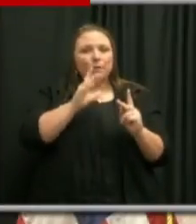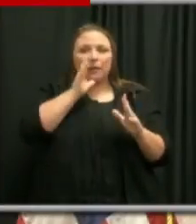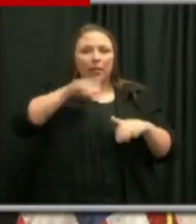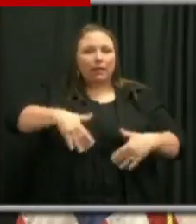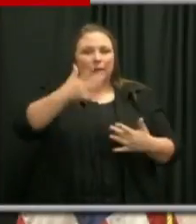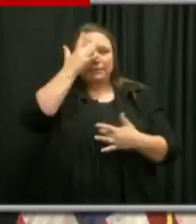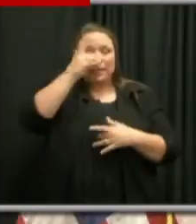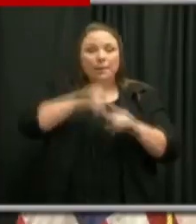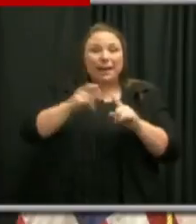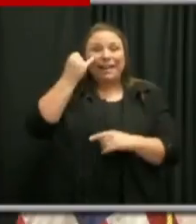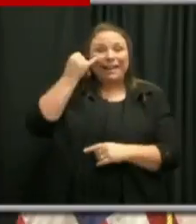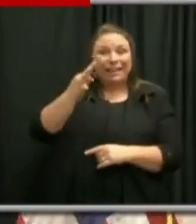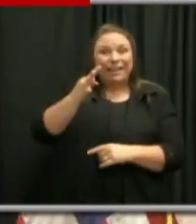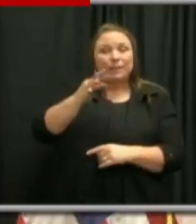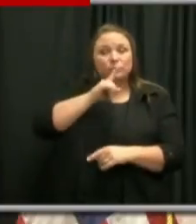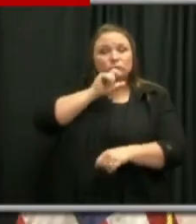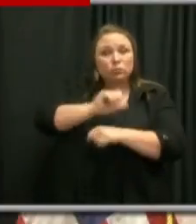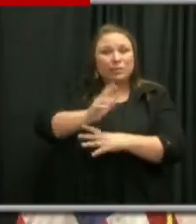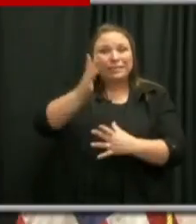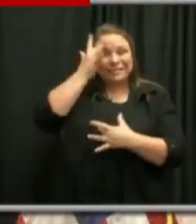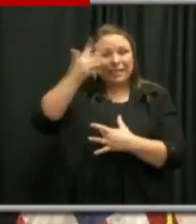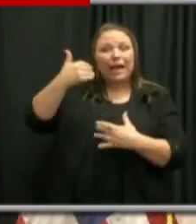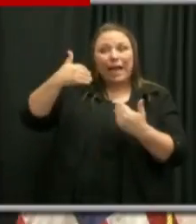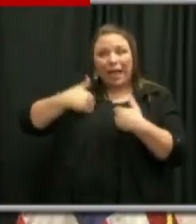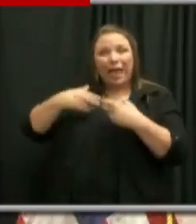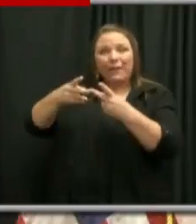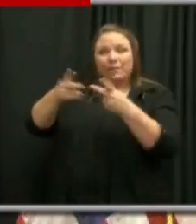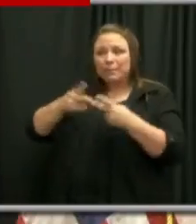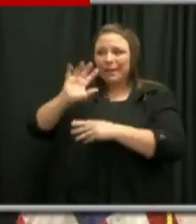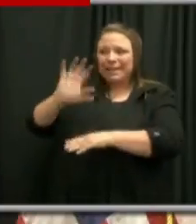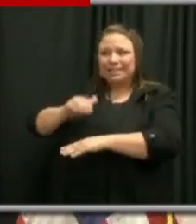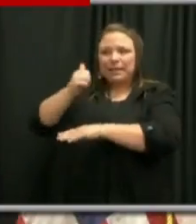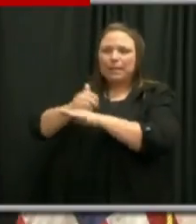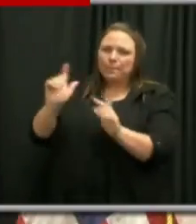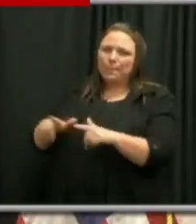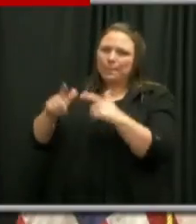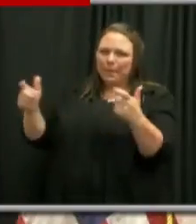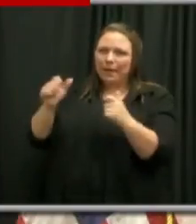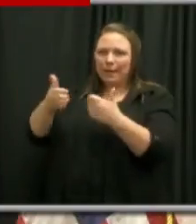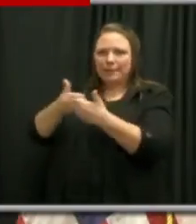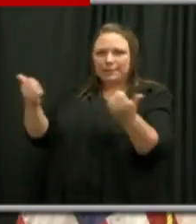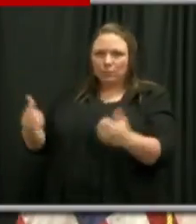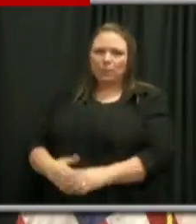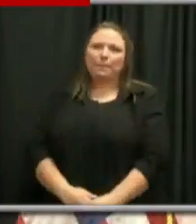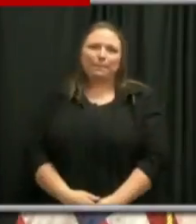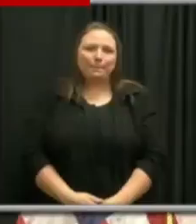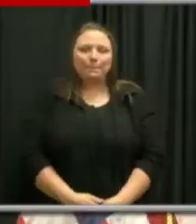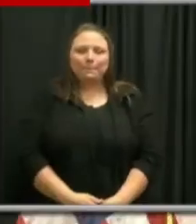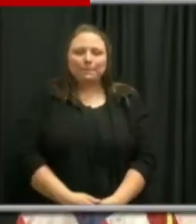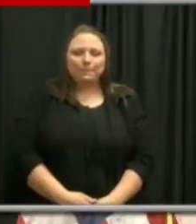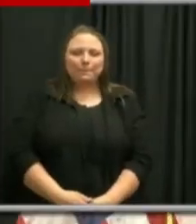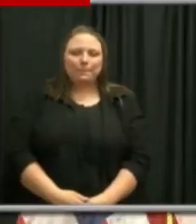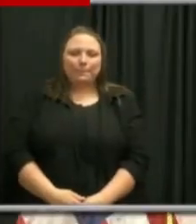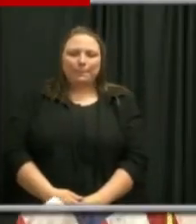is, yes, we are prepared for that contingency, and involves a 3rd really large place to go to. Thank you.